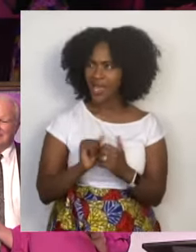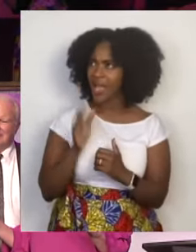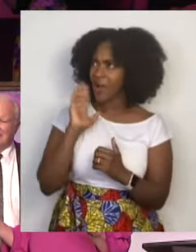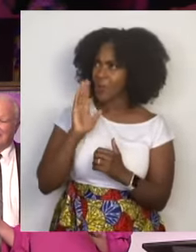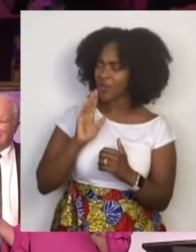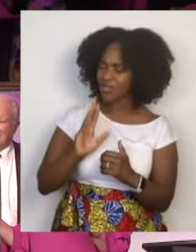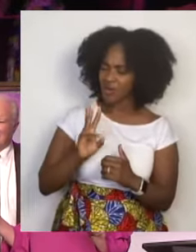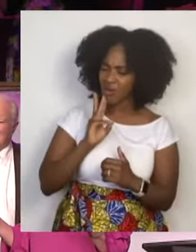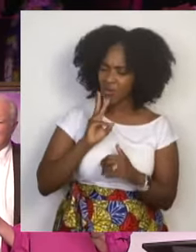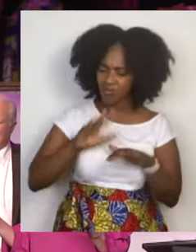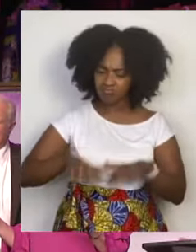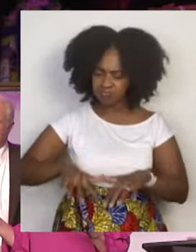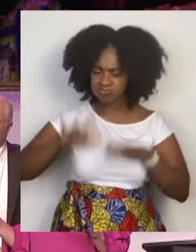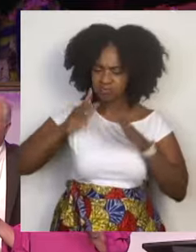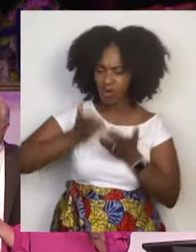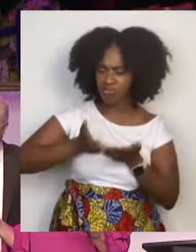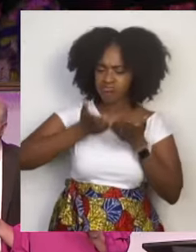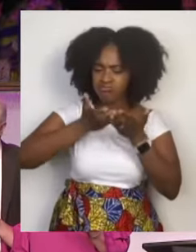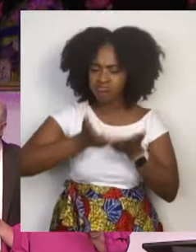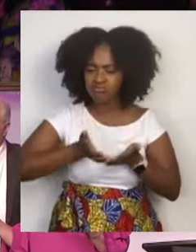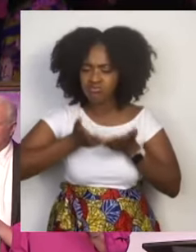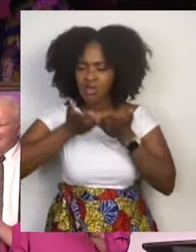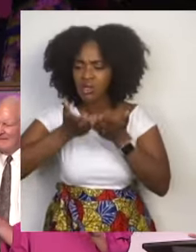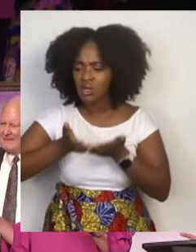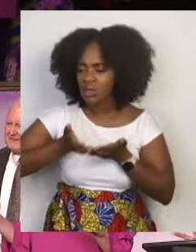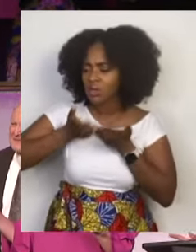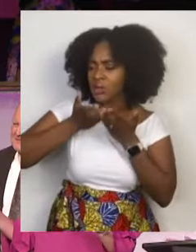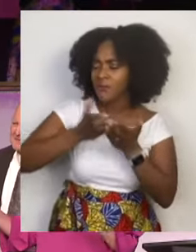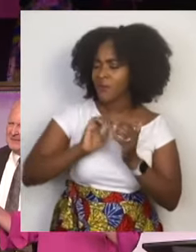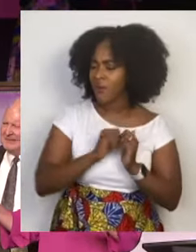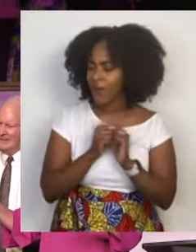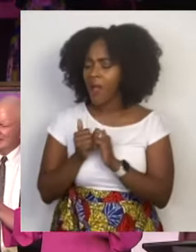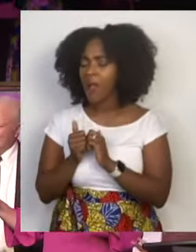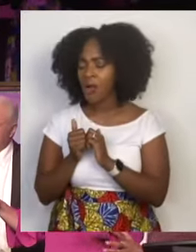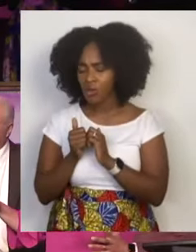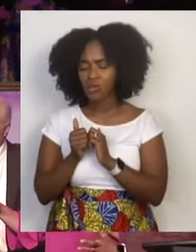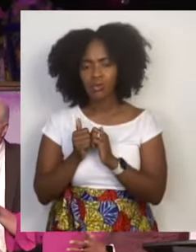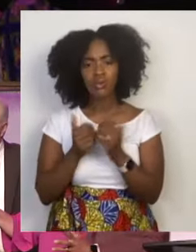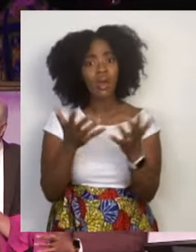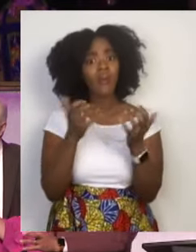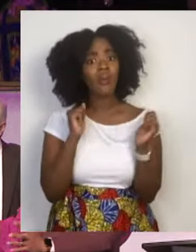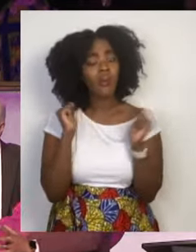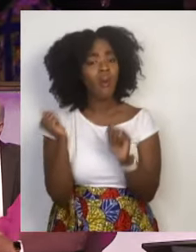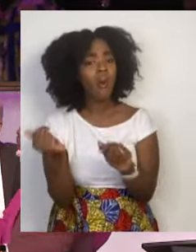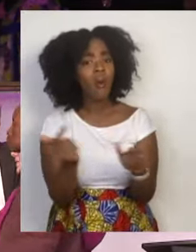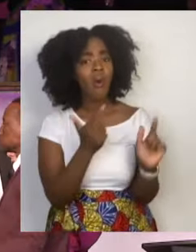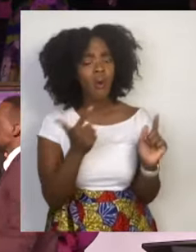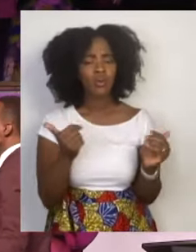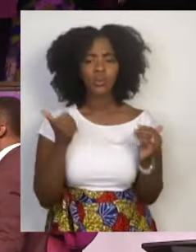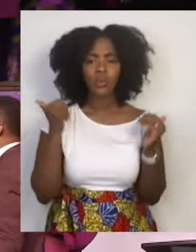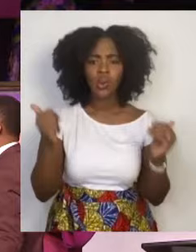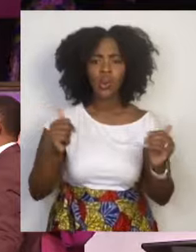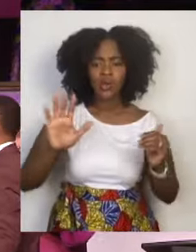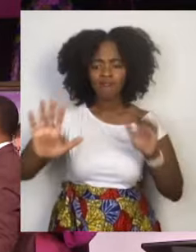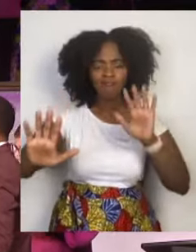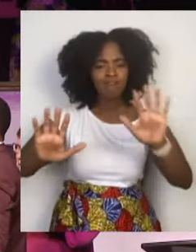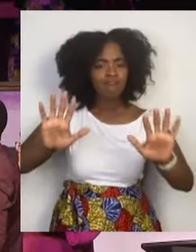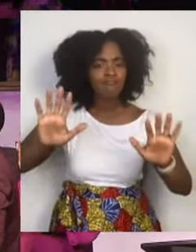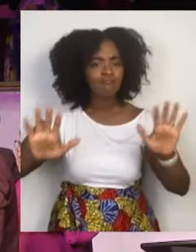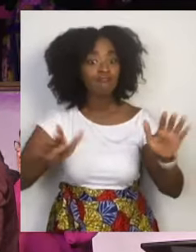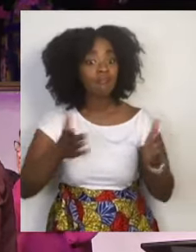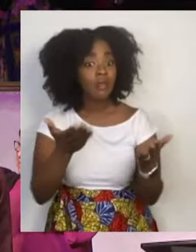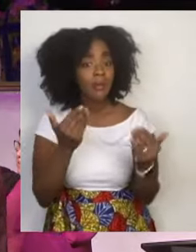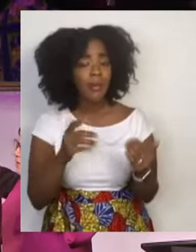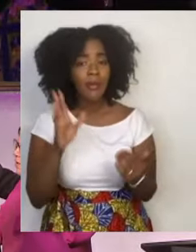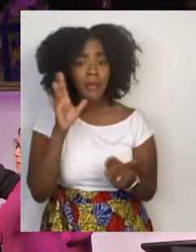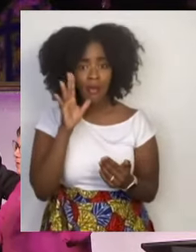this place to put your hands toward these men and women of God. Come on, Mother, let me anoint you. Hallelujah.